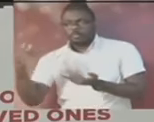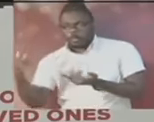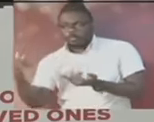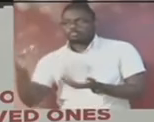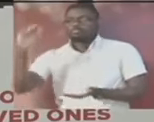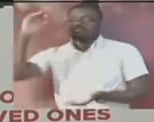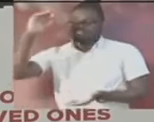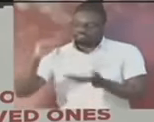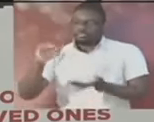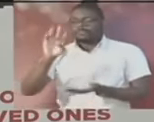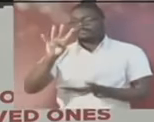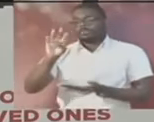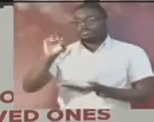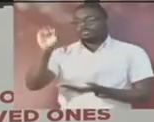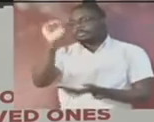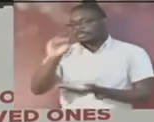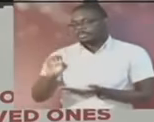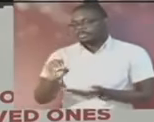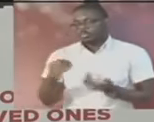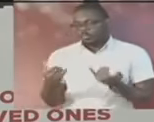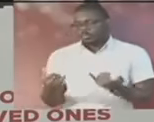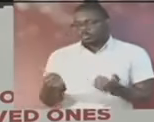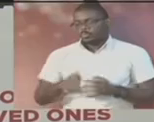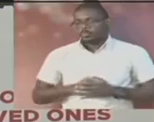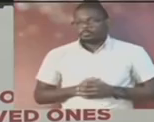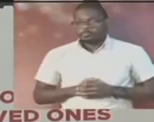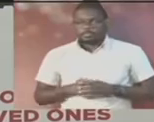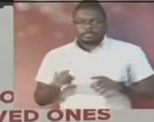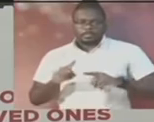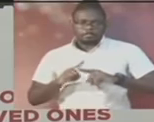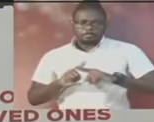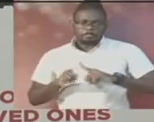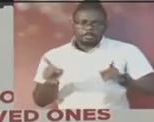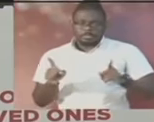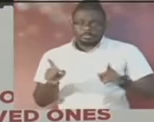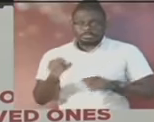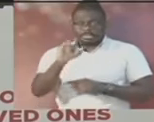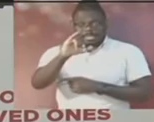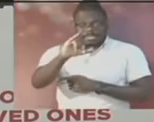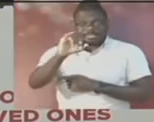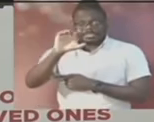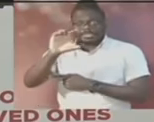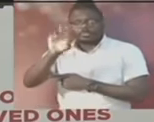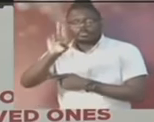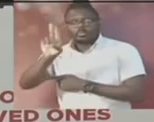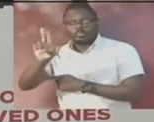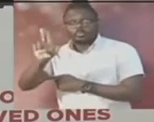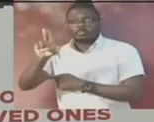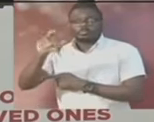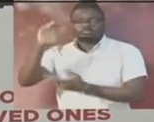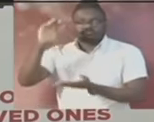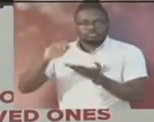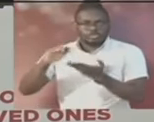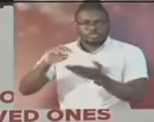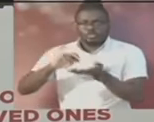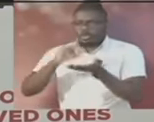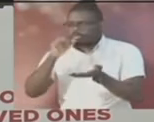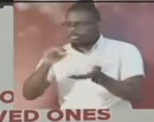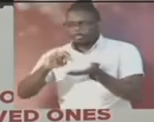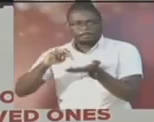decrease in ICU rates is not due to the discharge of patients or the step down, but unfortunately due to the death